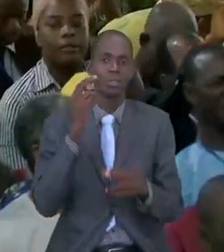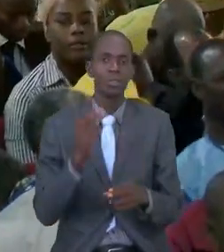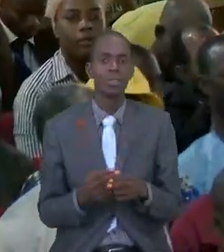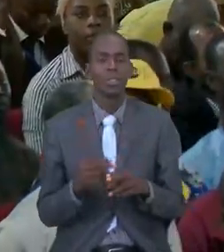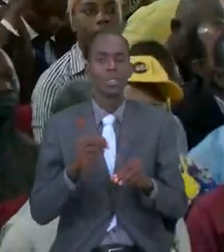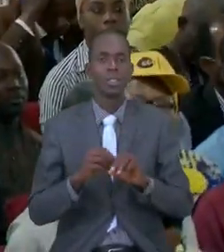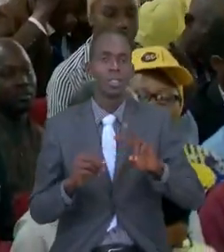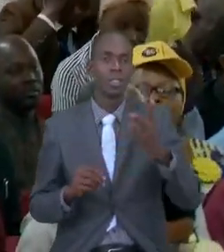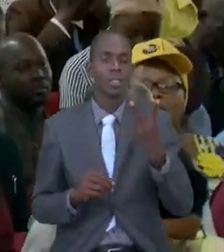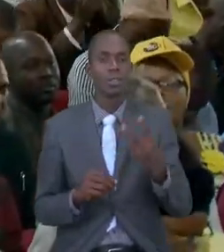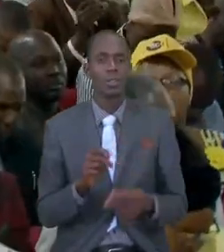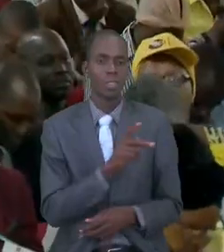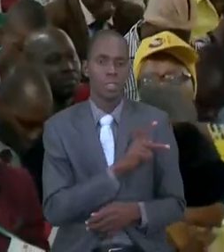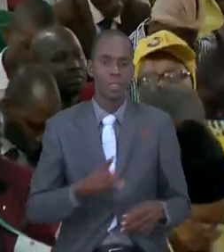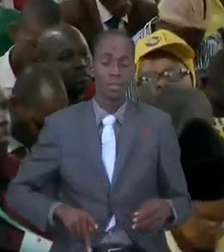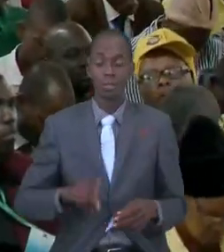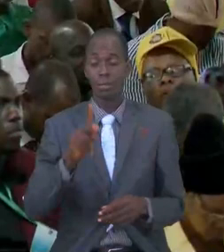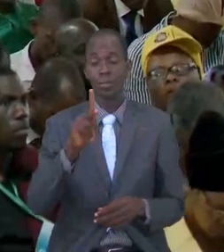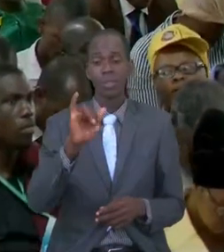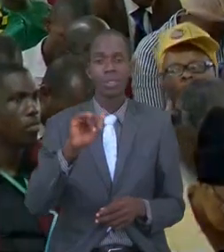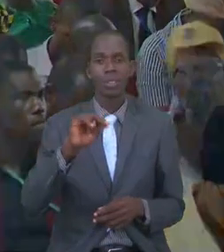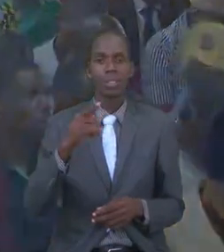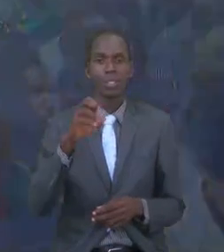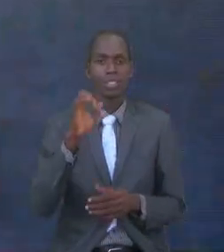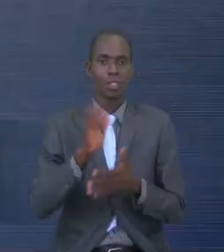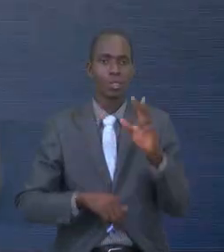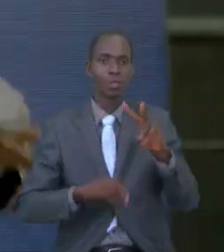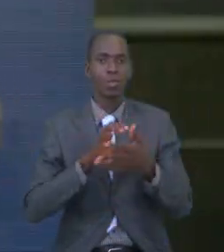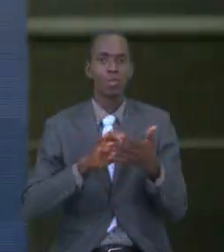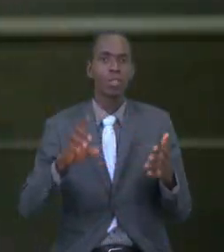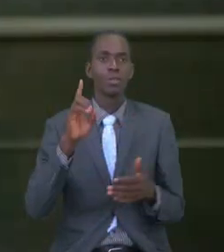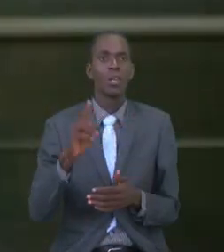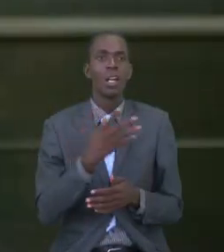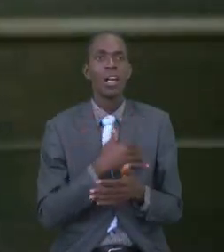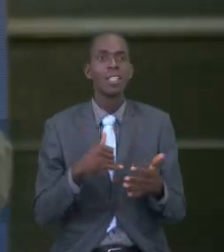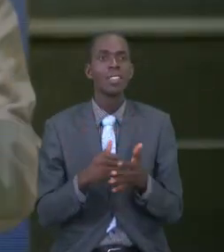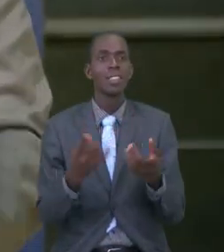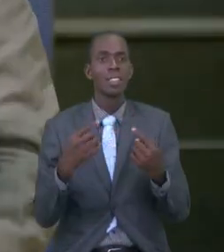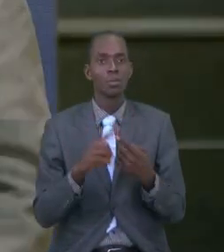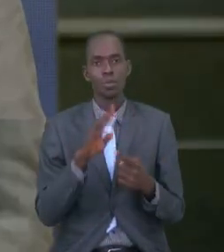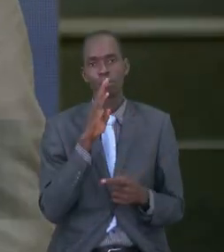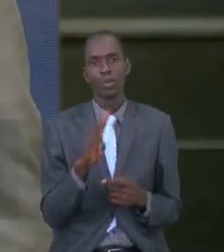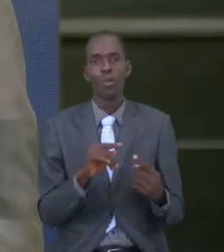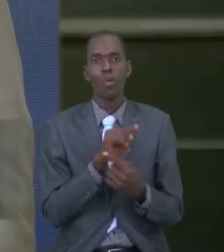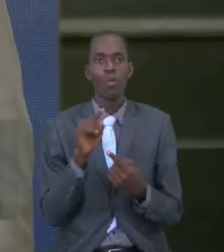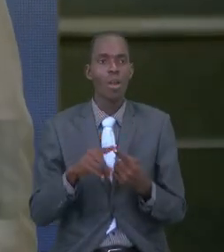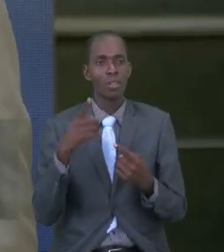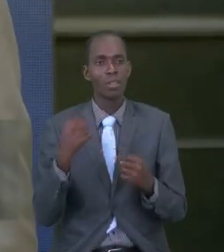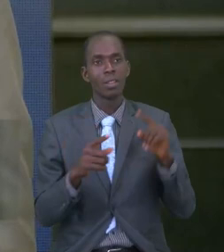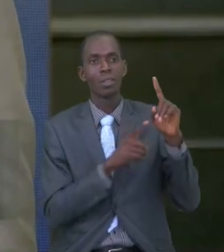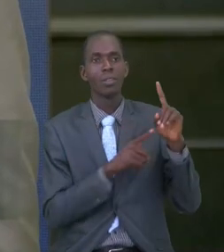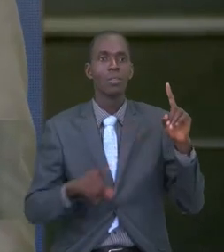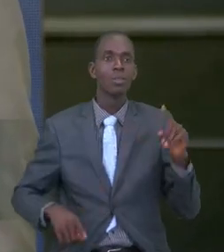Second Kings chapter 2, reading from verse 1. And it came to pass when the